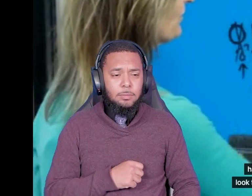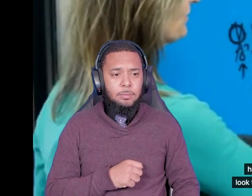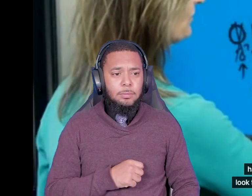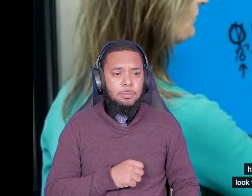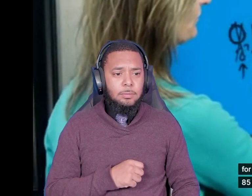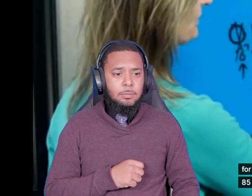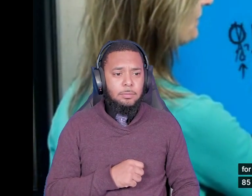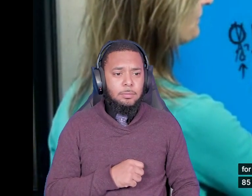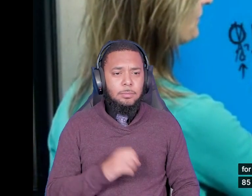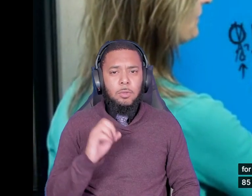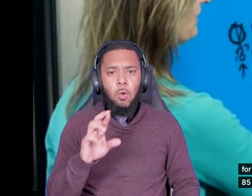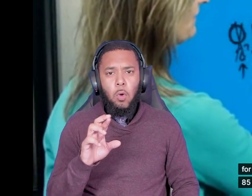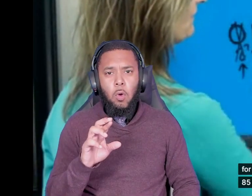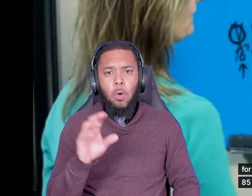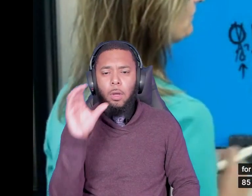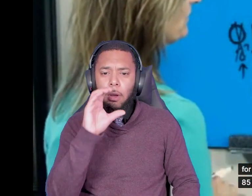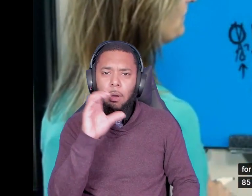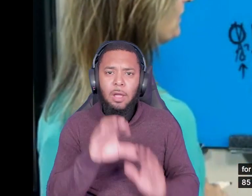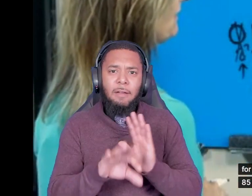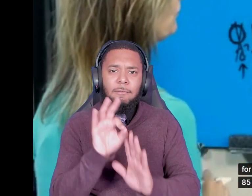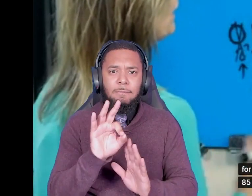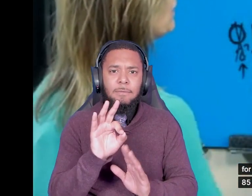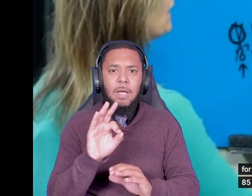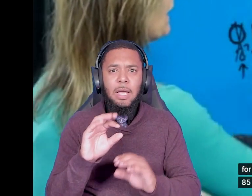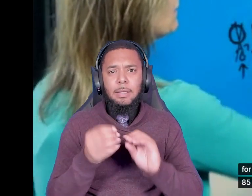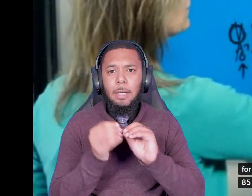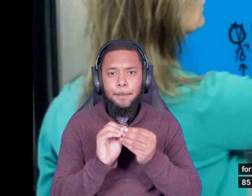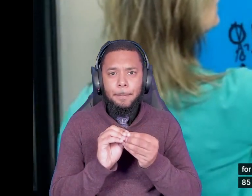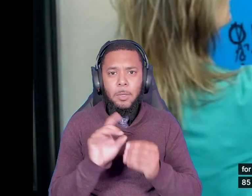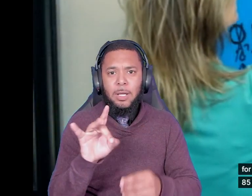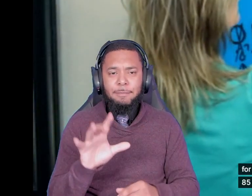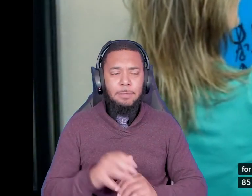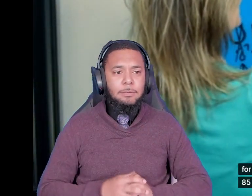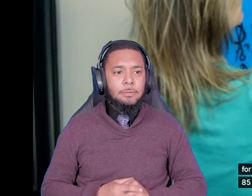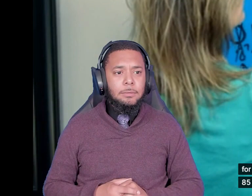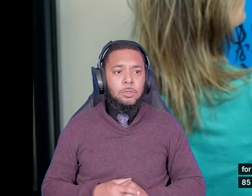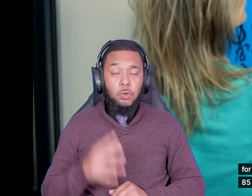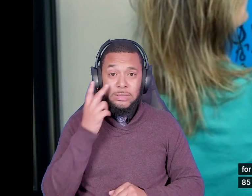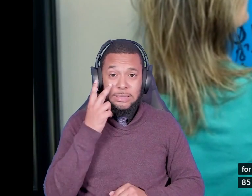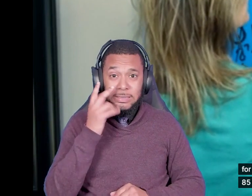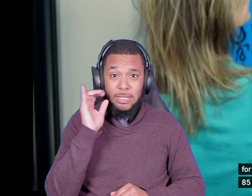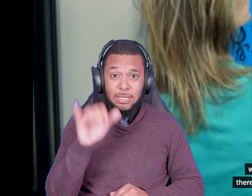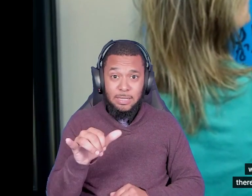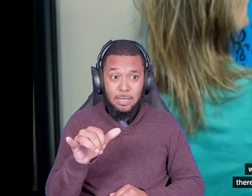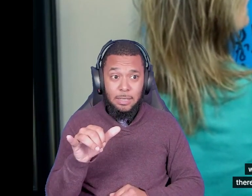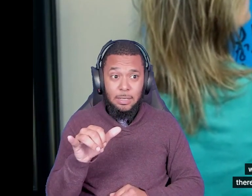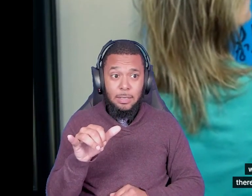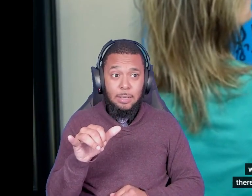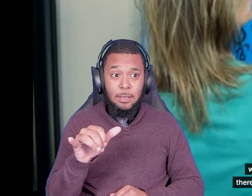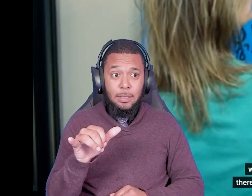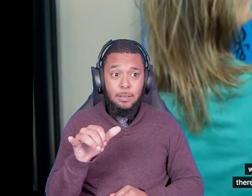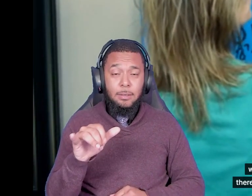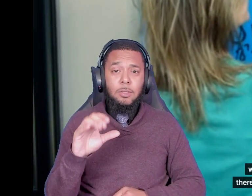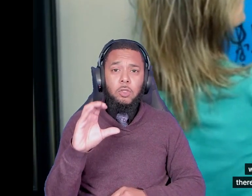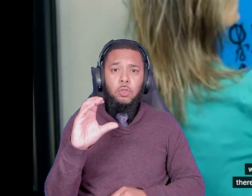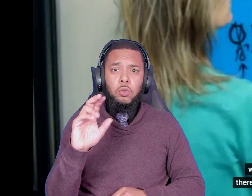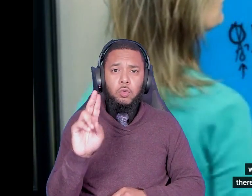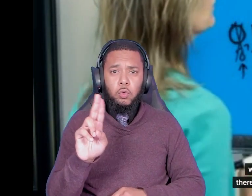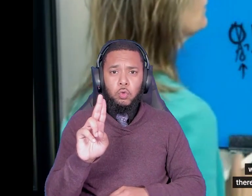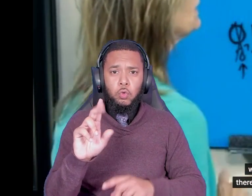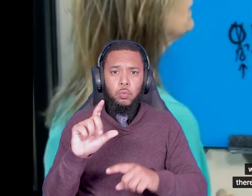01010101, or you can look for the number, the decimal number 85, and you'll see that that is associated with a capital